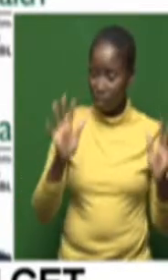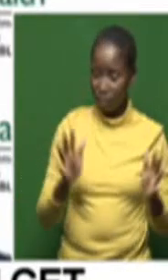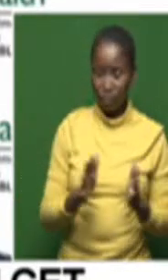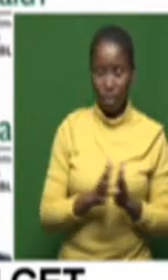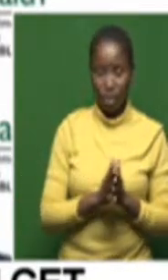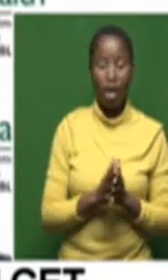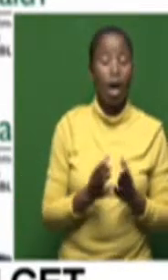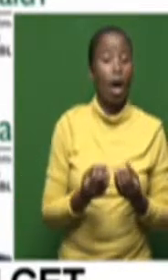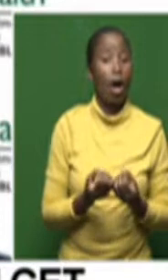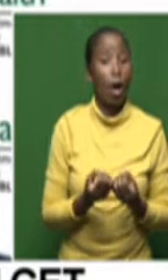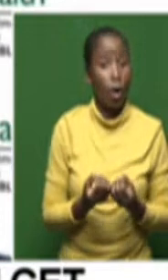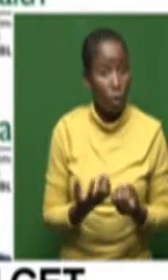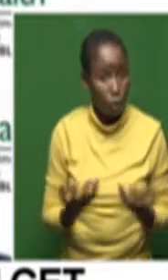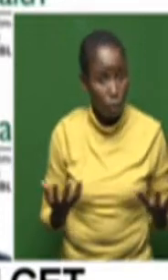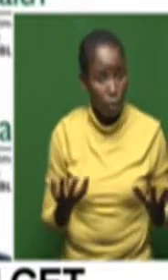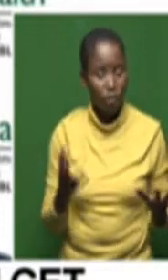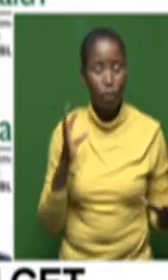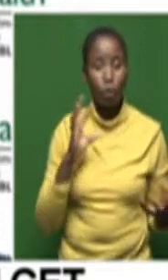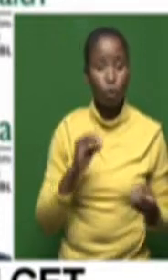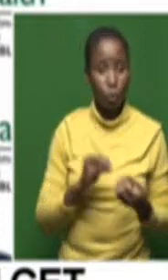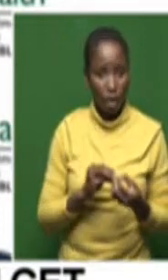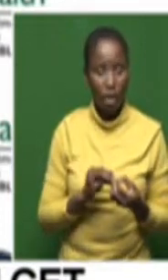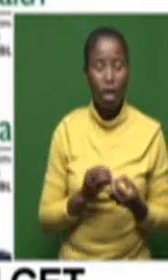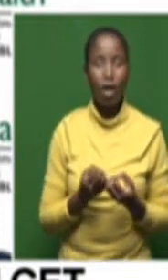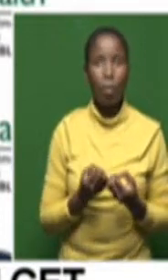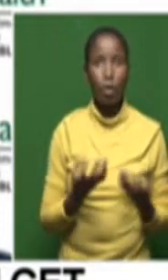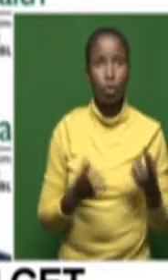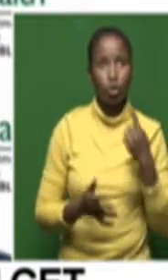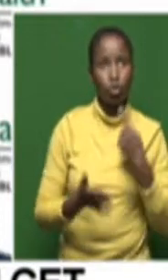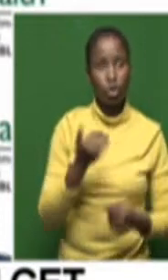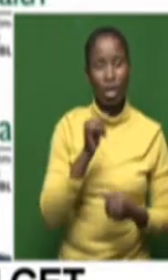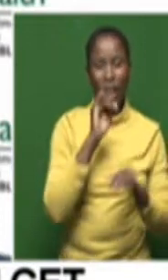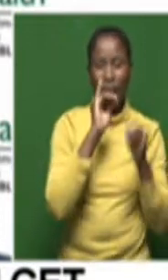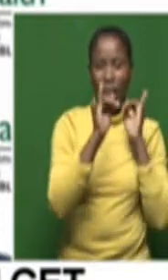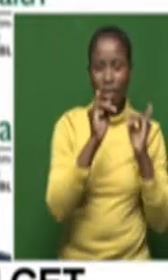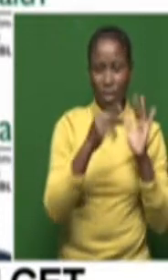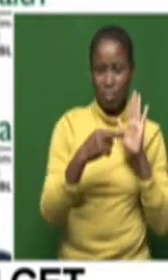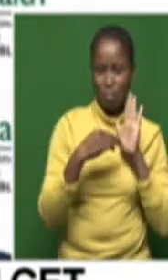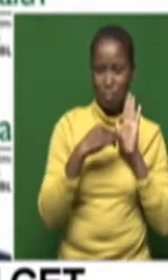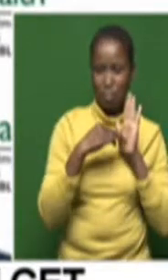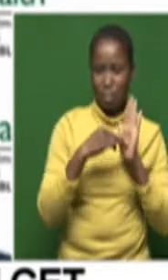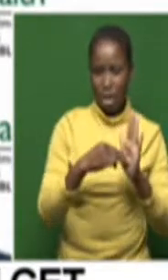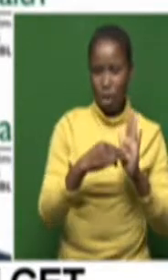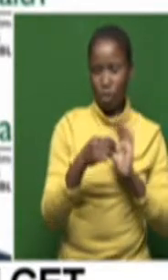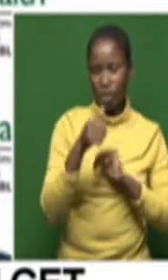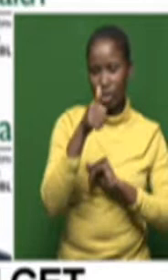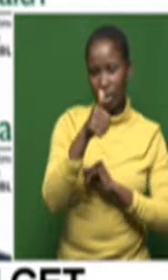last night, in terms of total vaccines administered, we reached